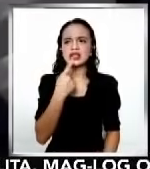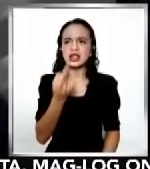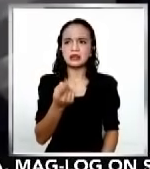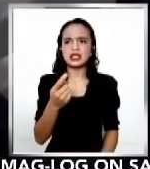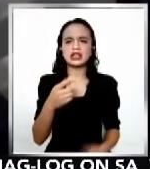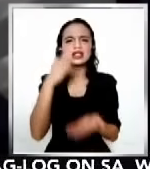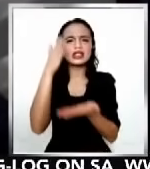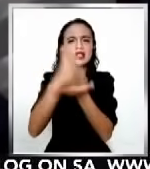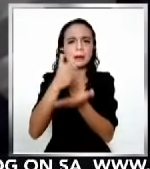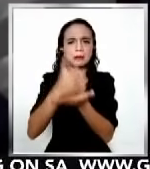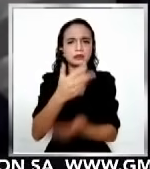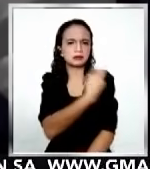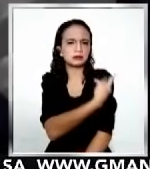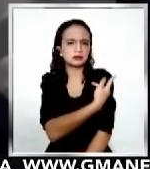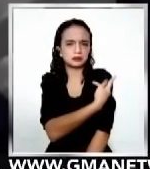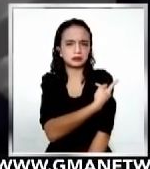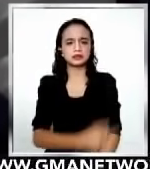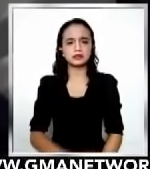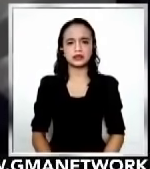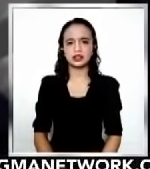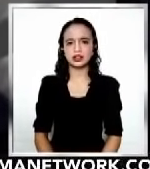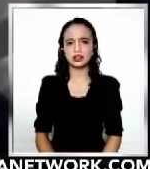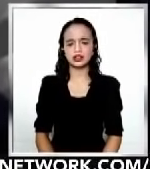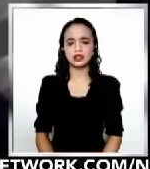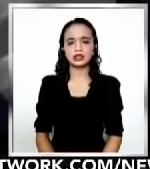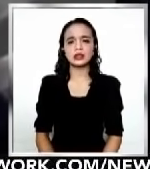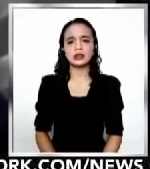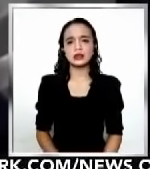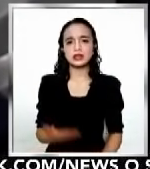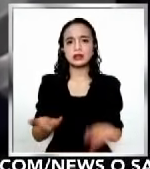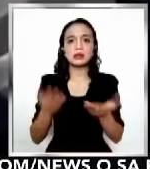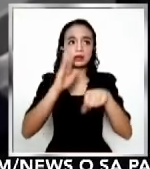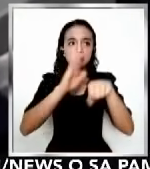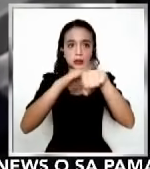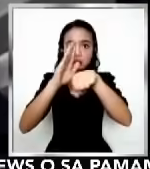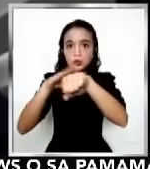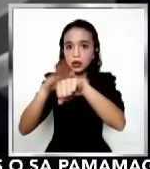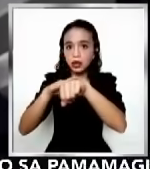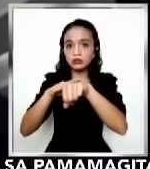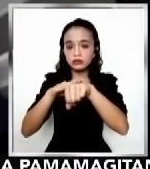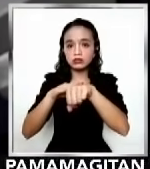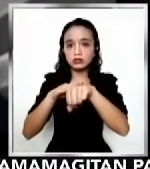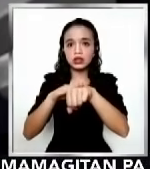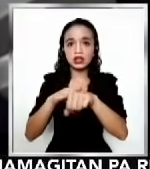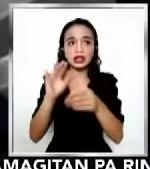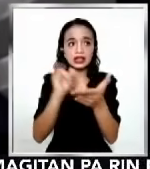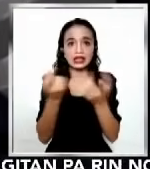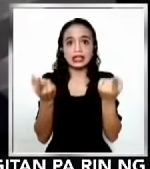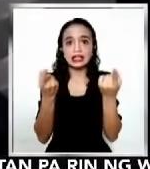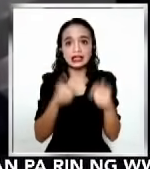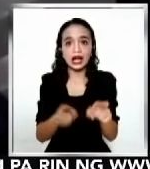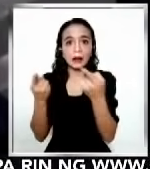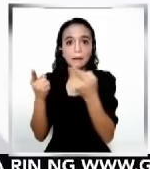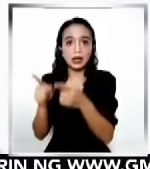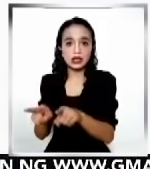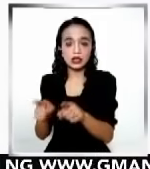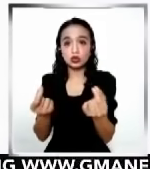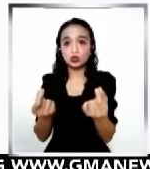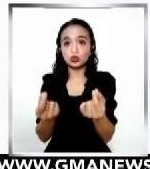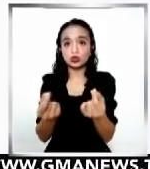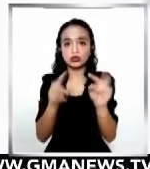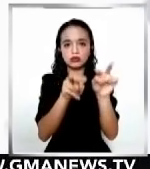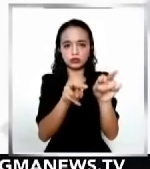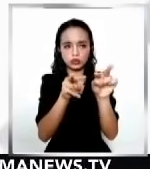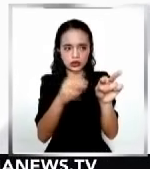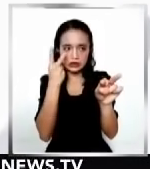vaccination. So it's only just an alert to them that these are happening and they will monitor developments. Sa